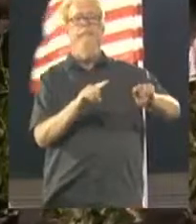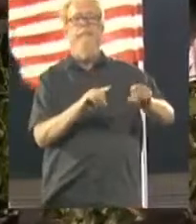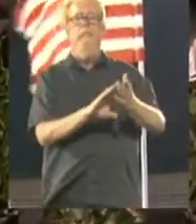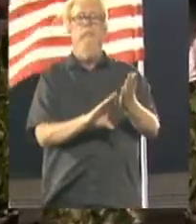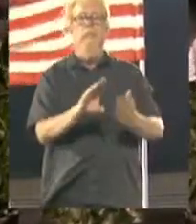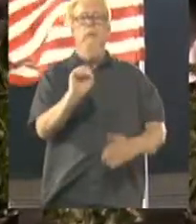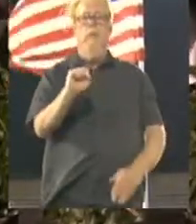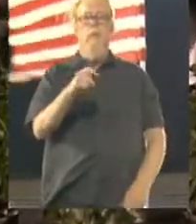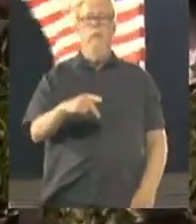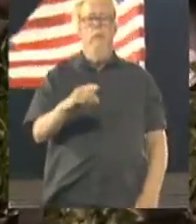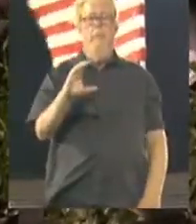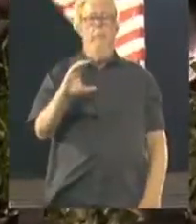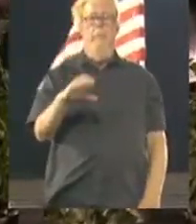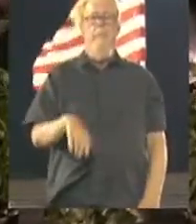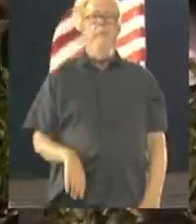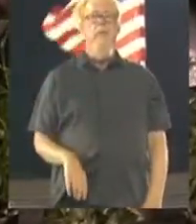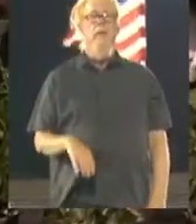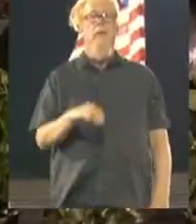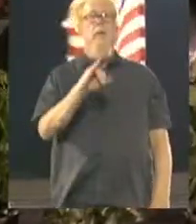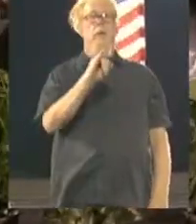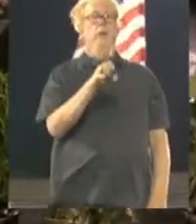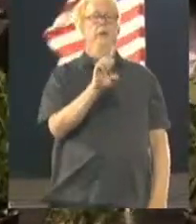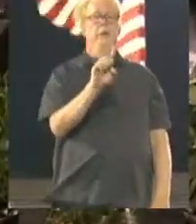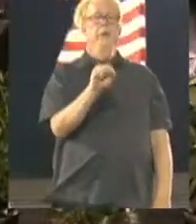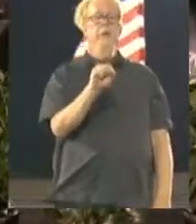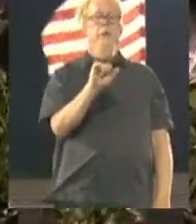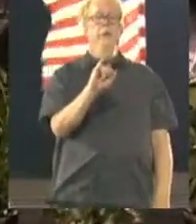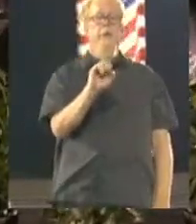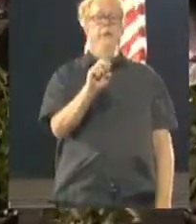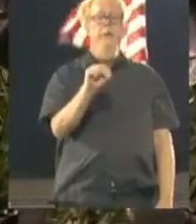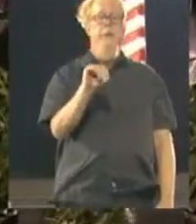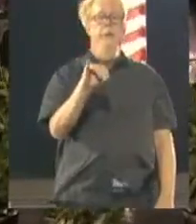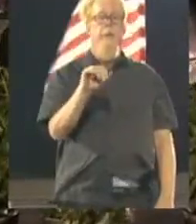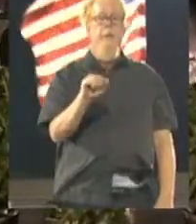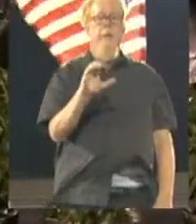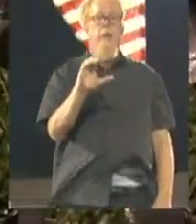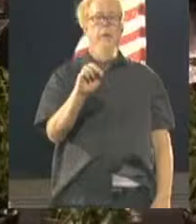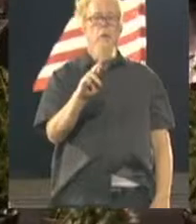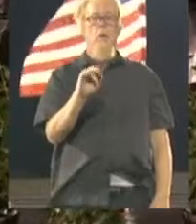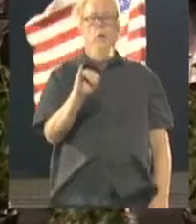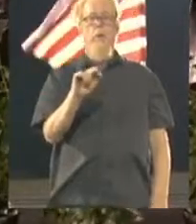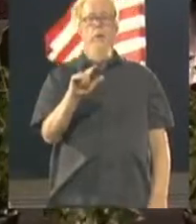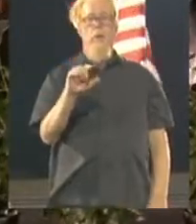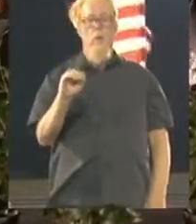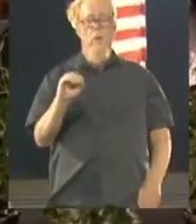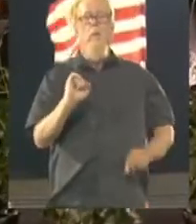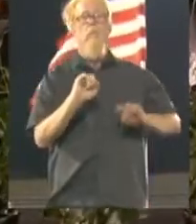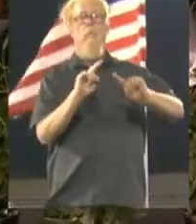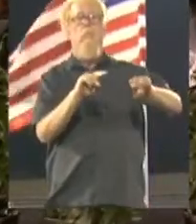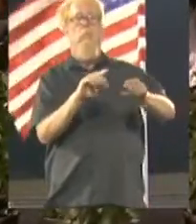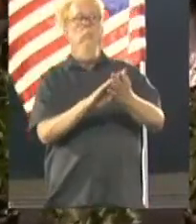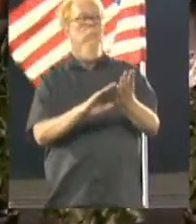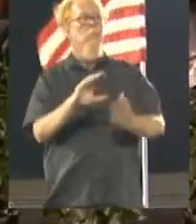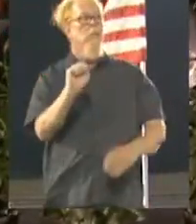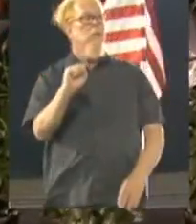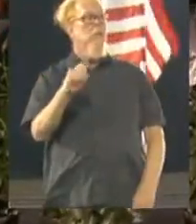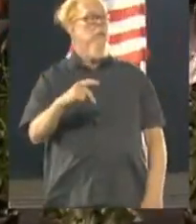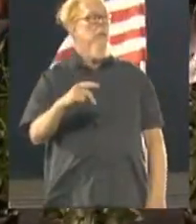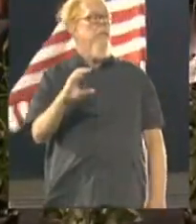College. Yesenia Giselle Garrido will be attending St. Philip's